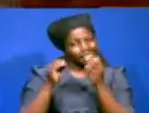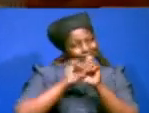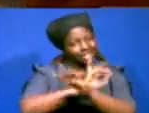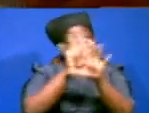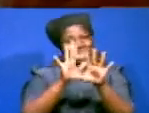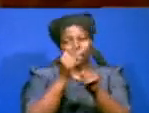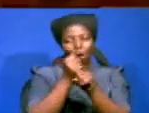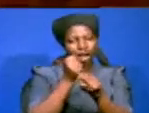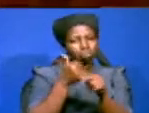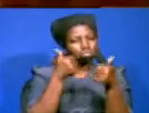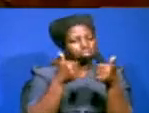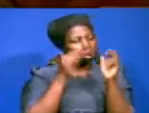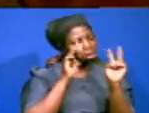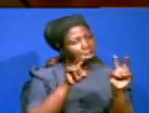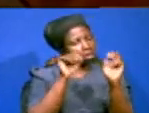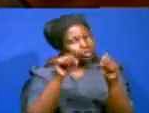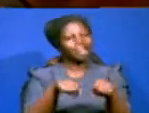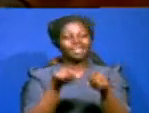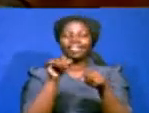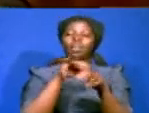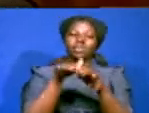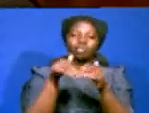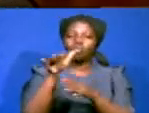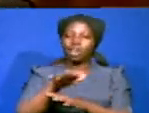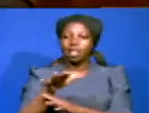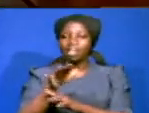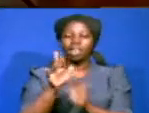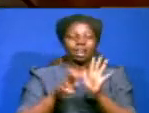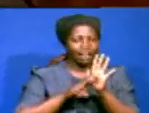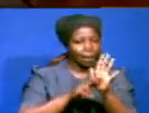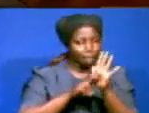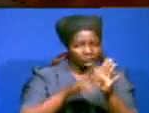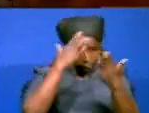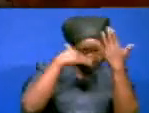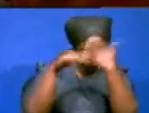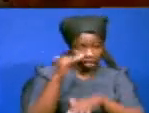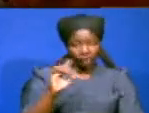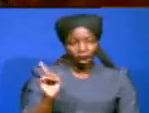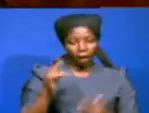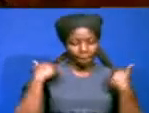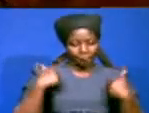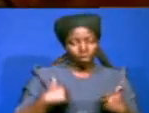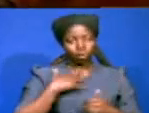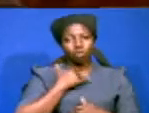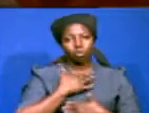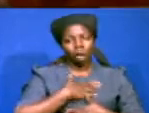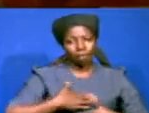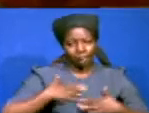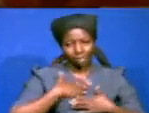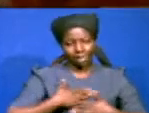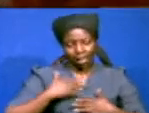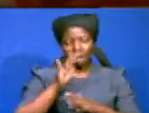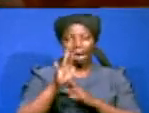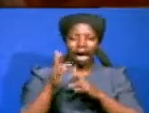passed. On behalf of the University of Nairobi, I want to appreciate the role that he played